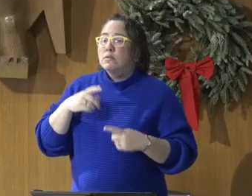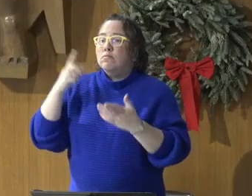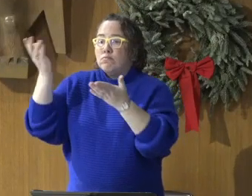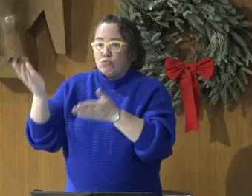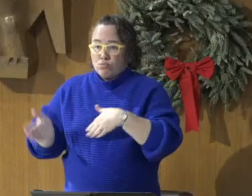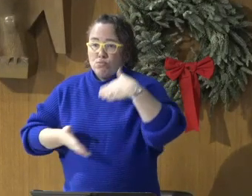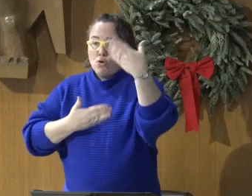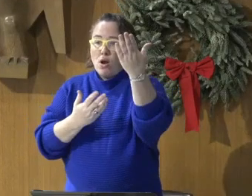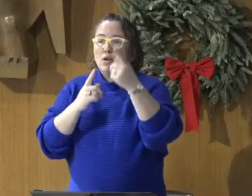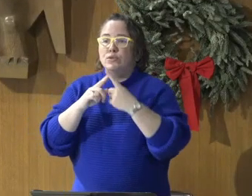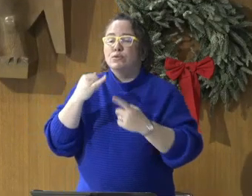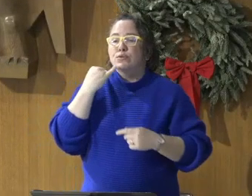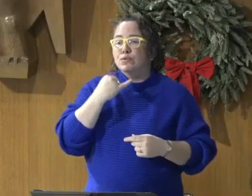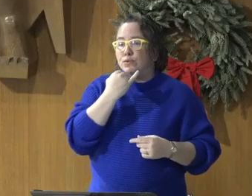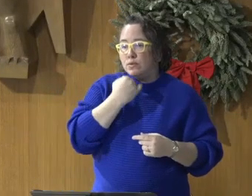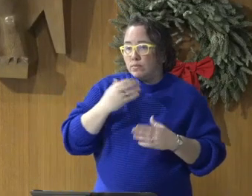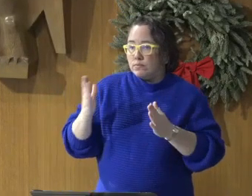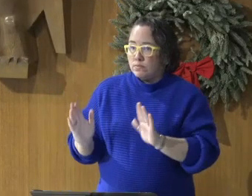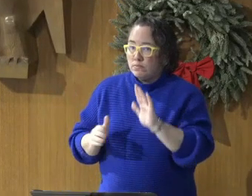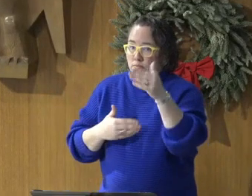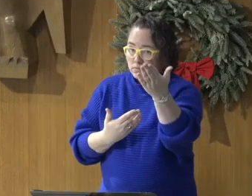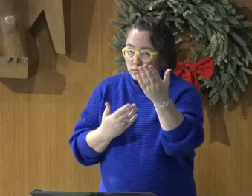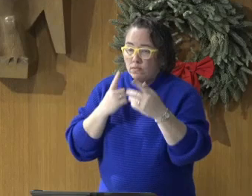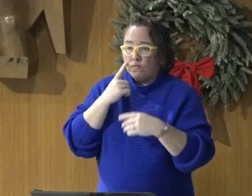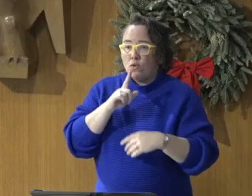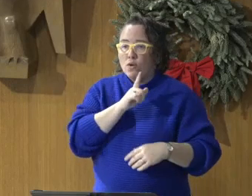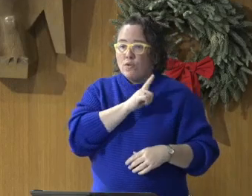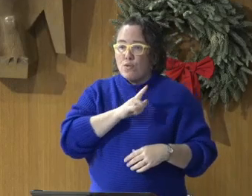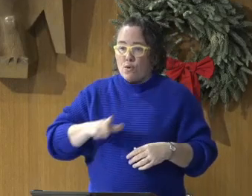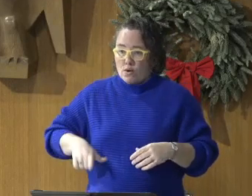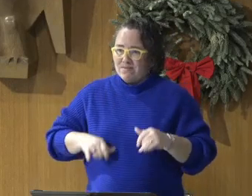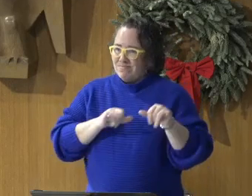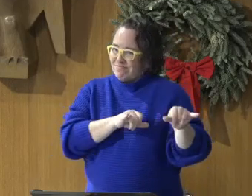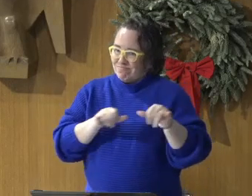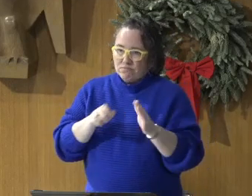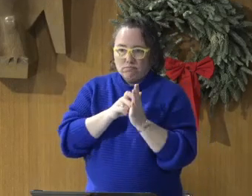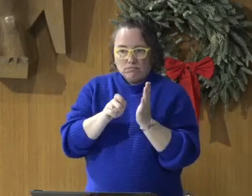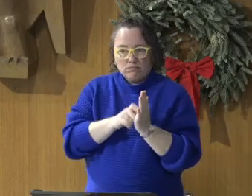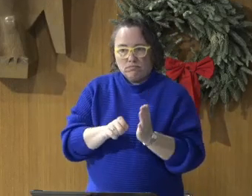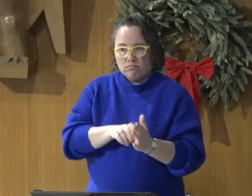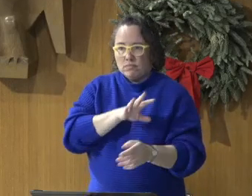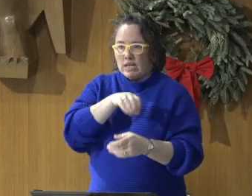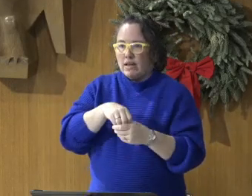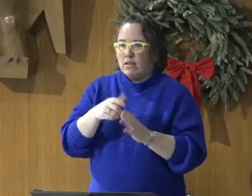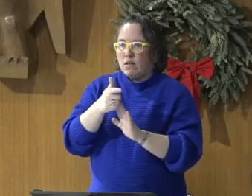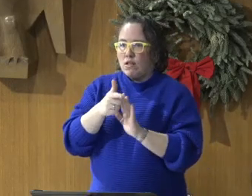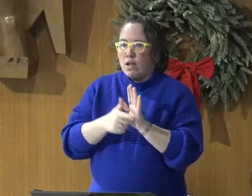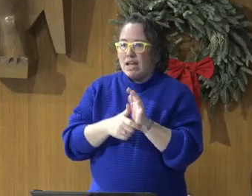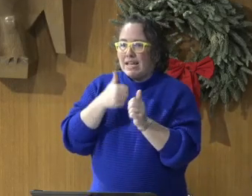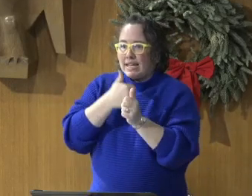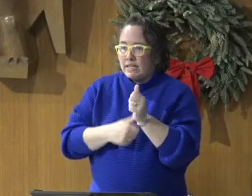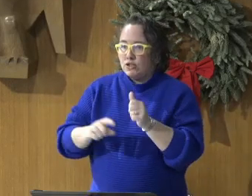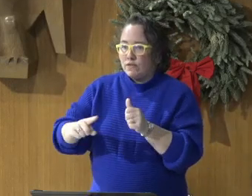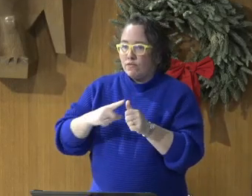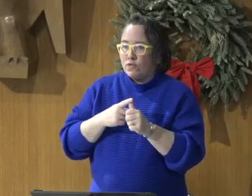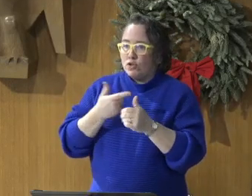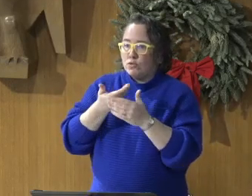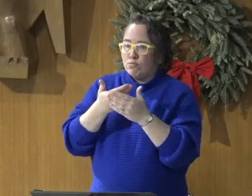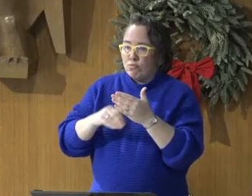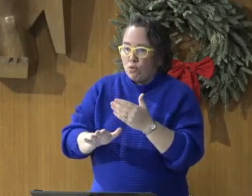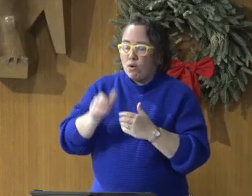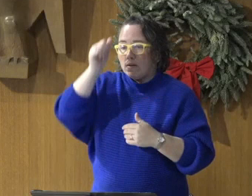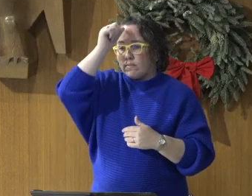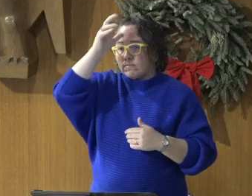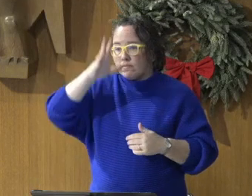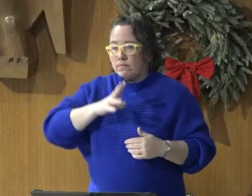Jerusalem to present him to the Lord. As it is written in the law of the Lord, every firstborn male shall be